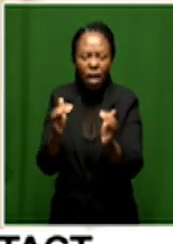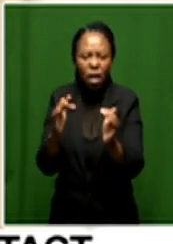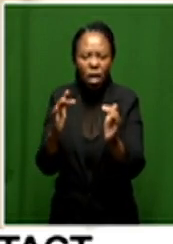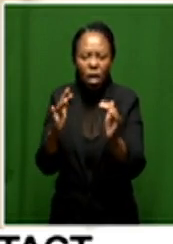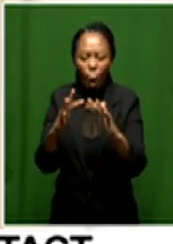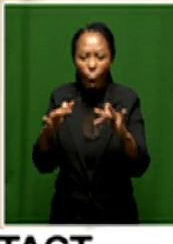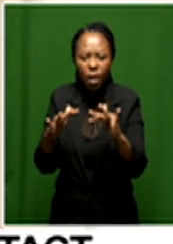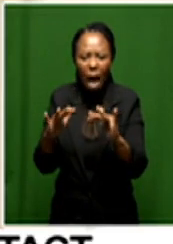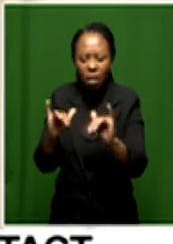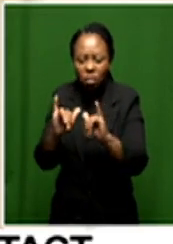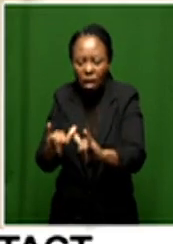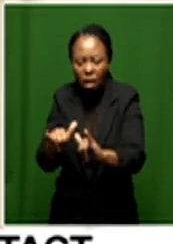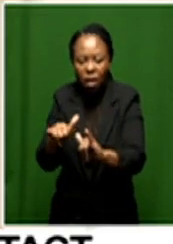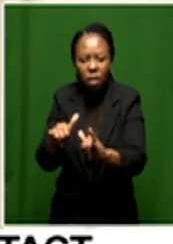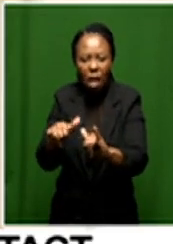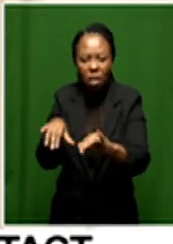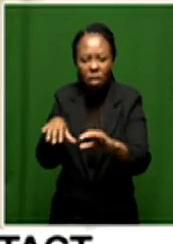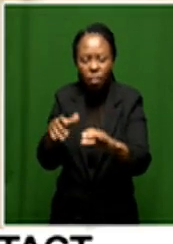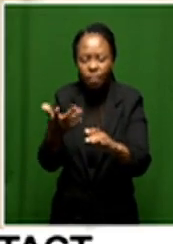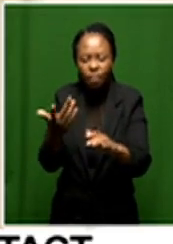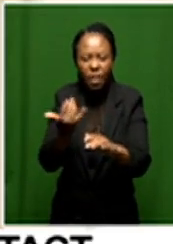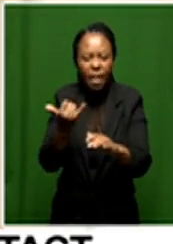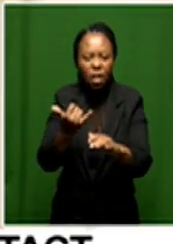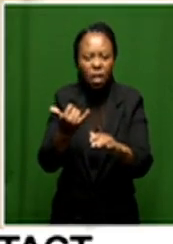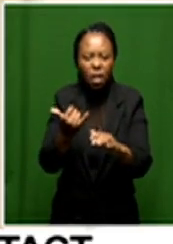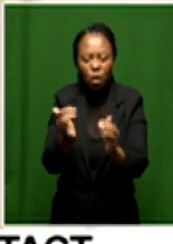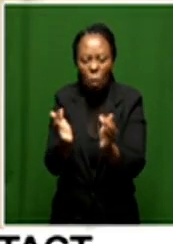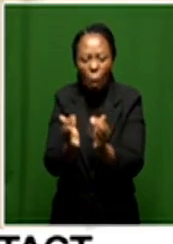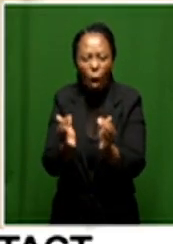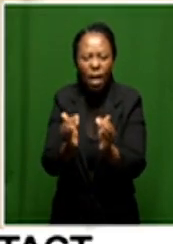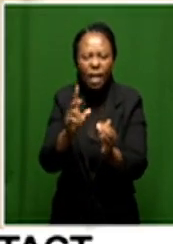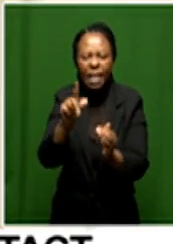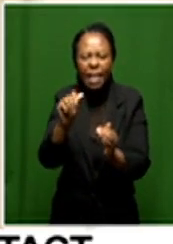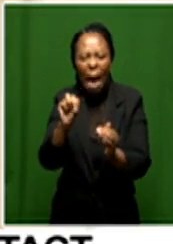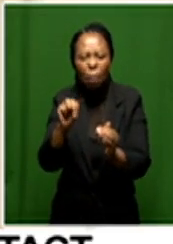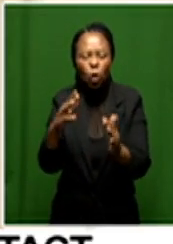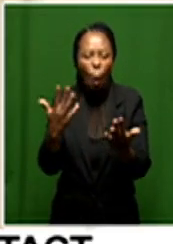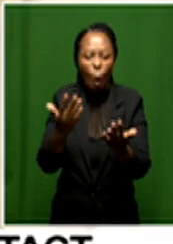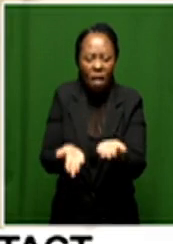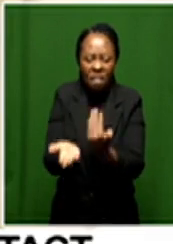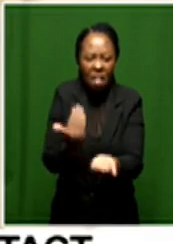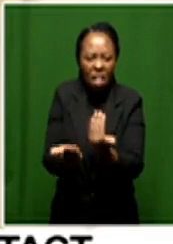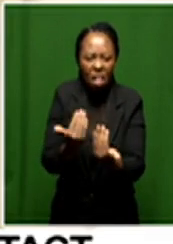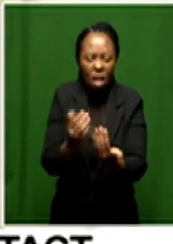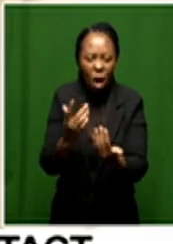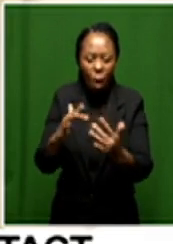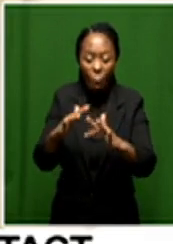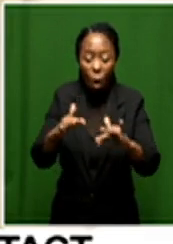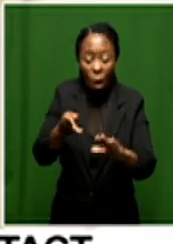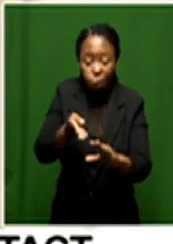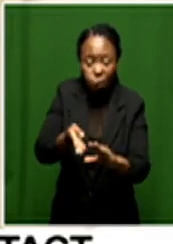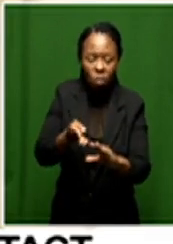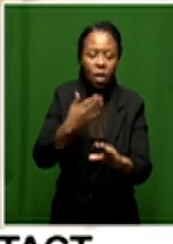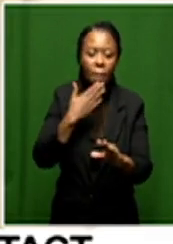that gets stuck in tires, little water dams that pool. Try and remove all of that so that